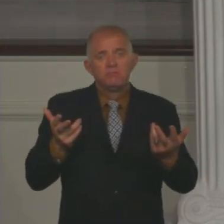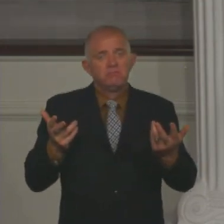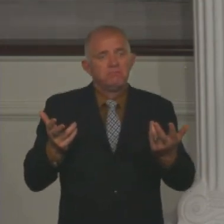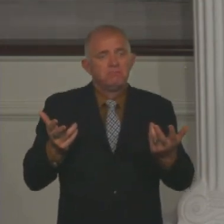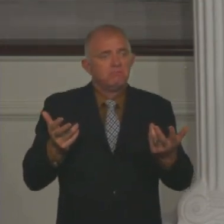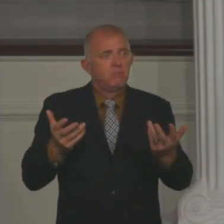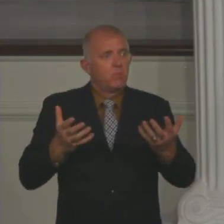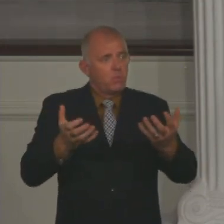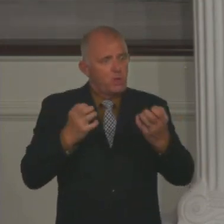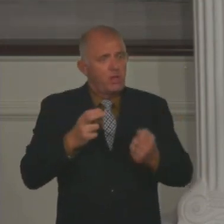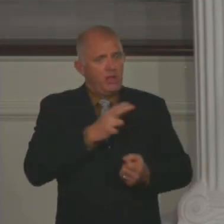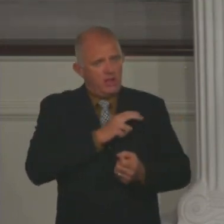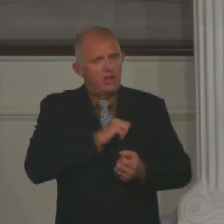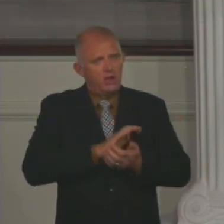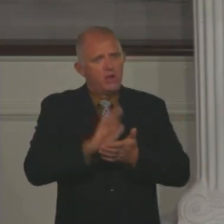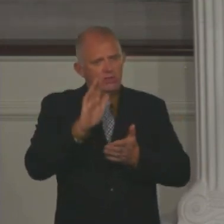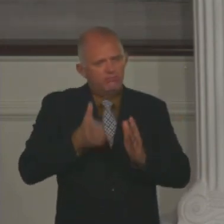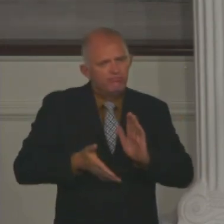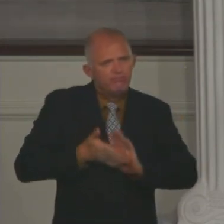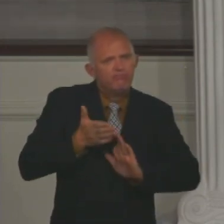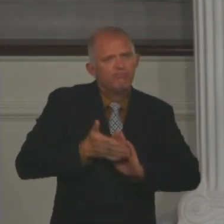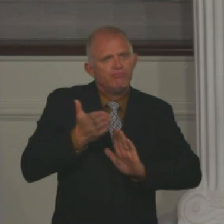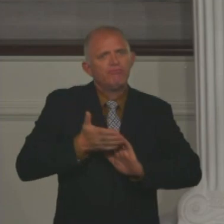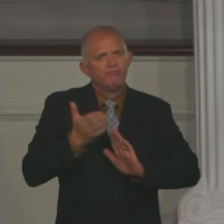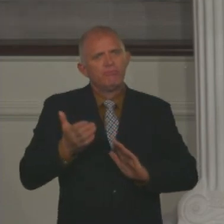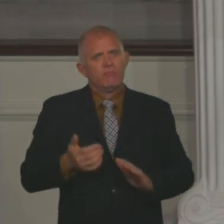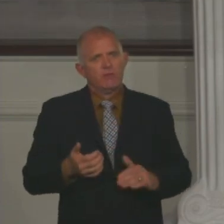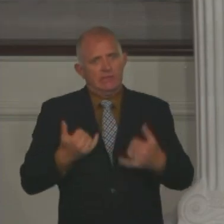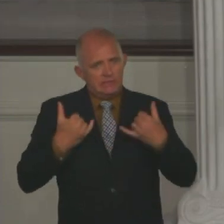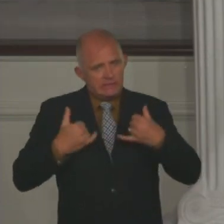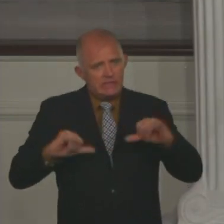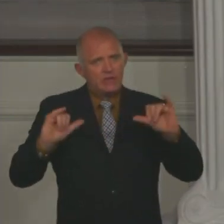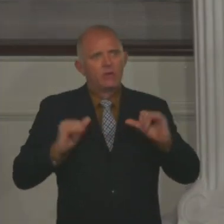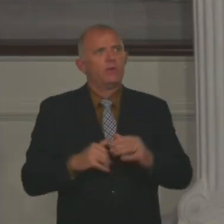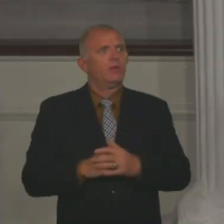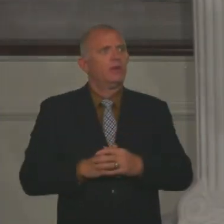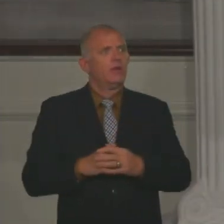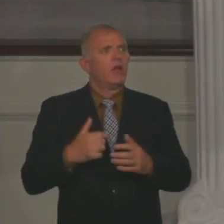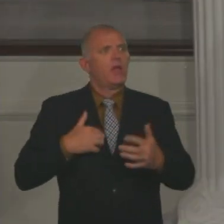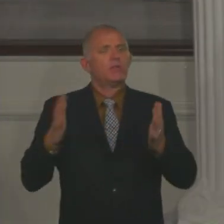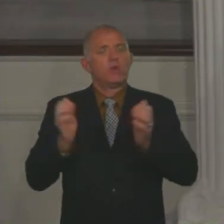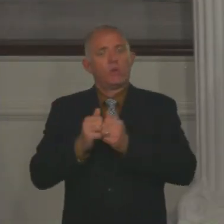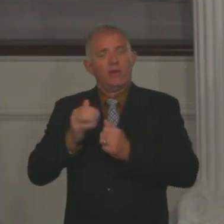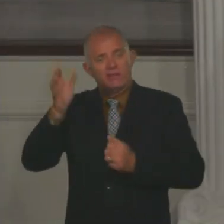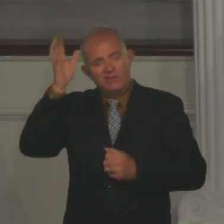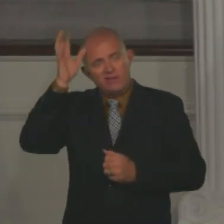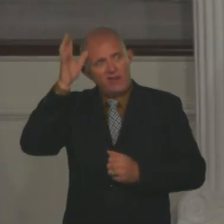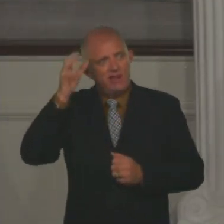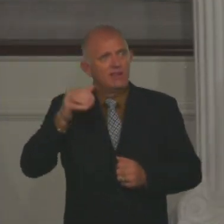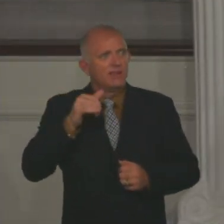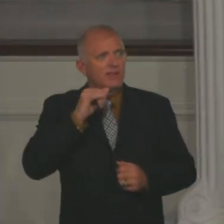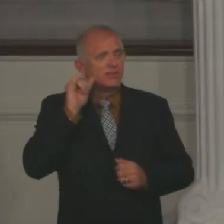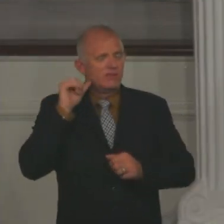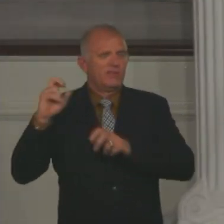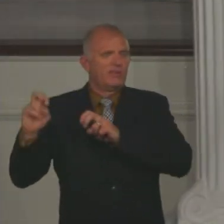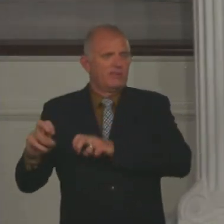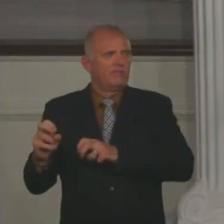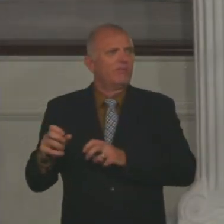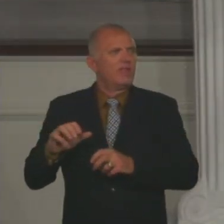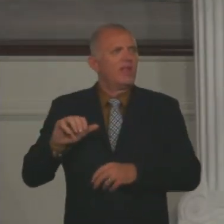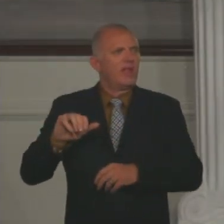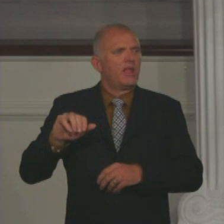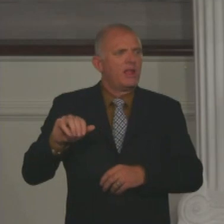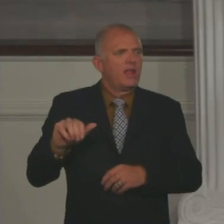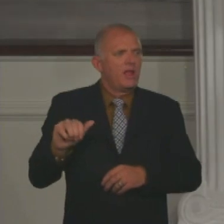of Hiles Anderson College still moving back and forth. Someone, I talked to a dad yesterday, sat down beside me in Nashville, Tennessee, and he said,